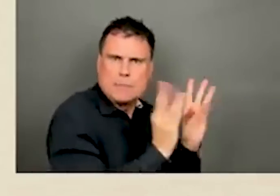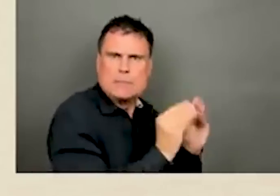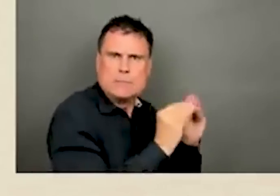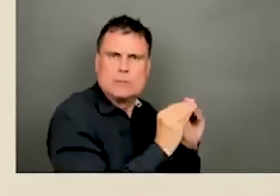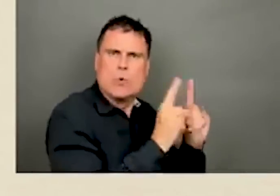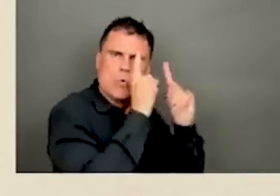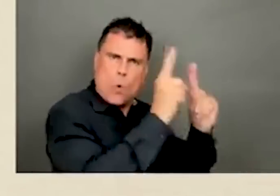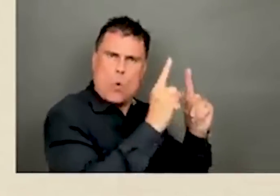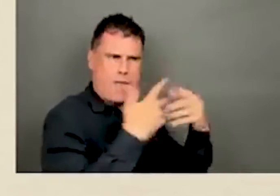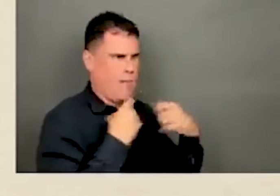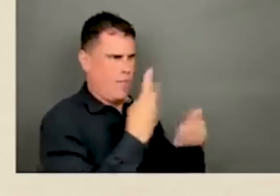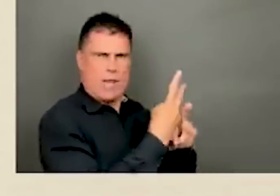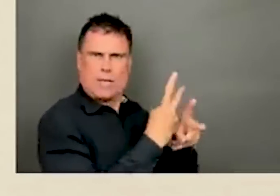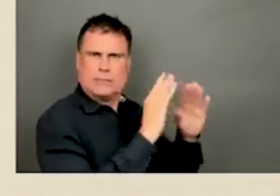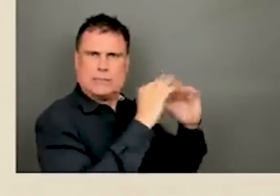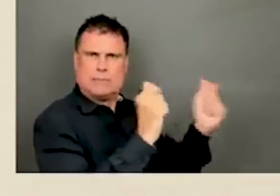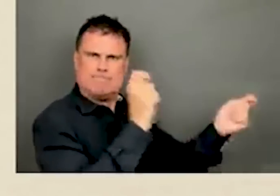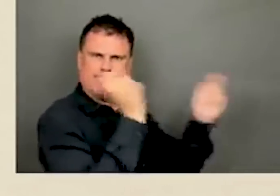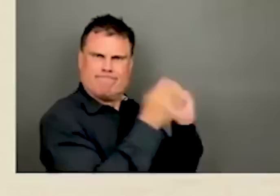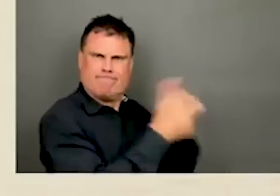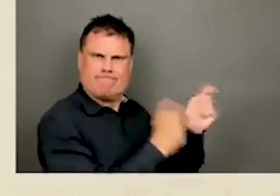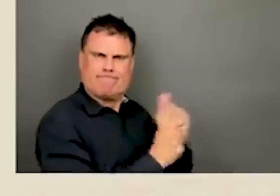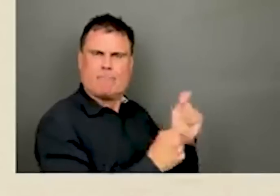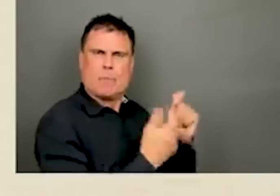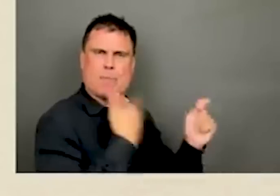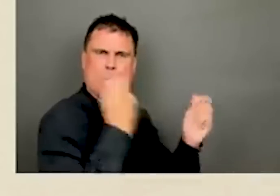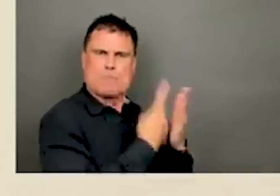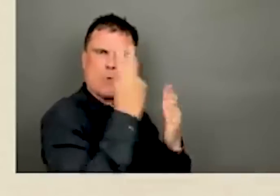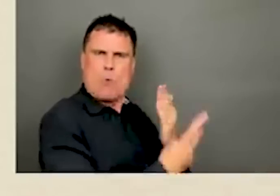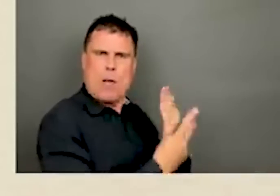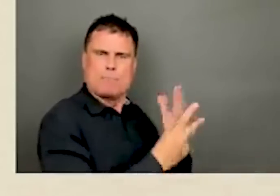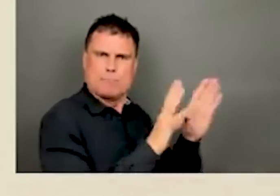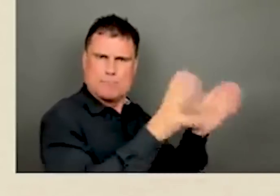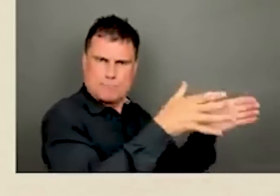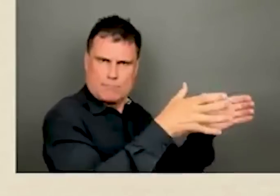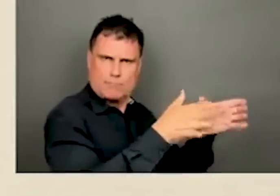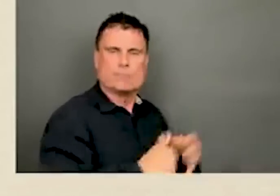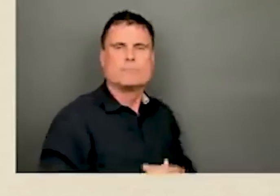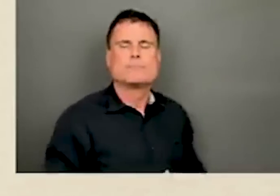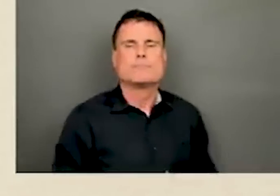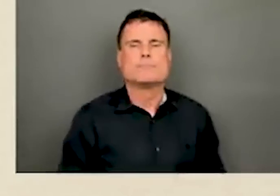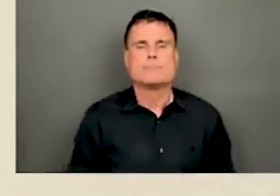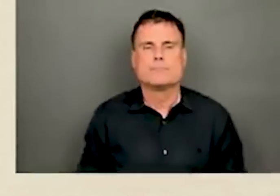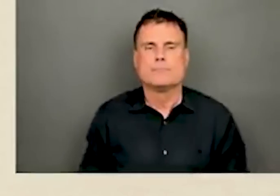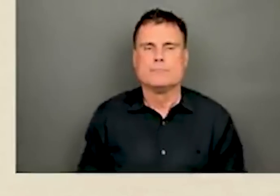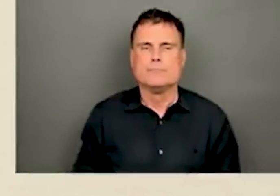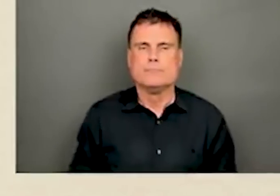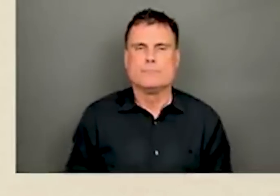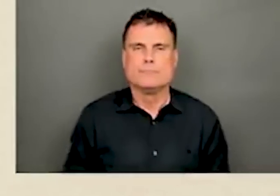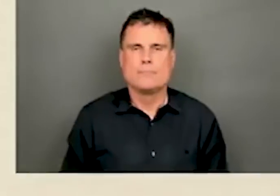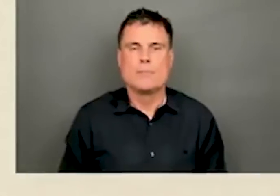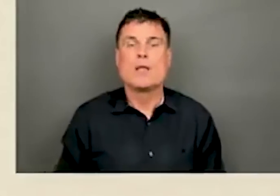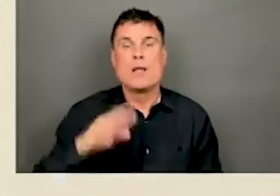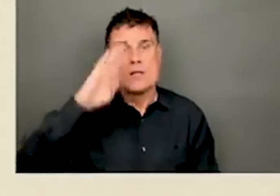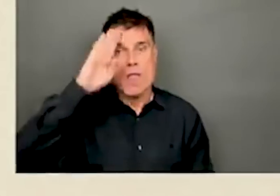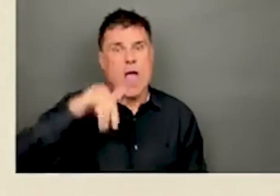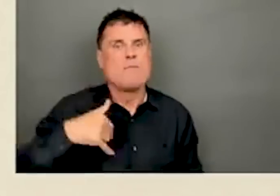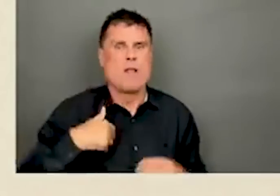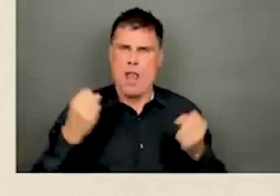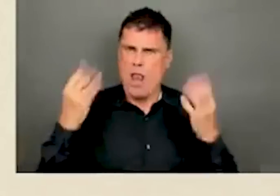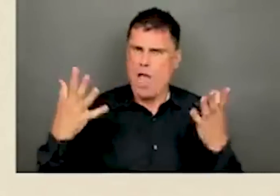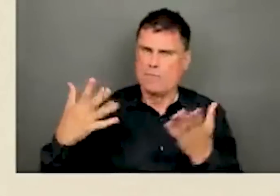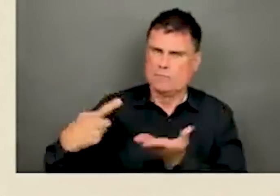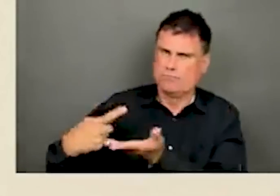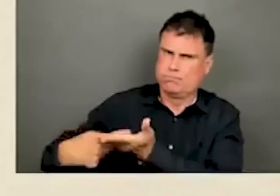the most important program in Canada. I know there'll be plenty of time to talk about the past. I want to, by making this